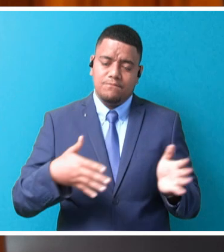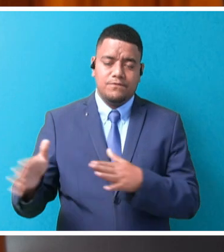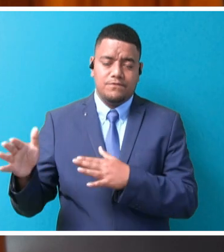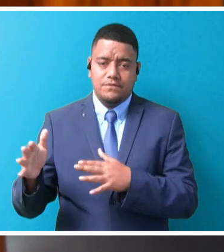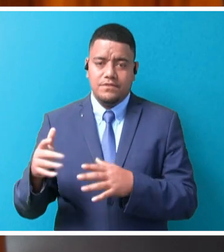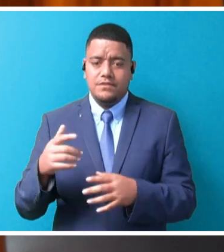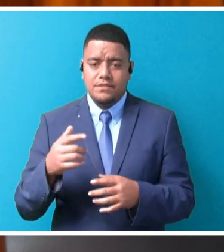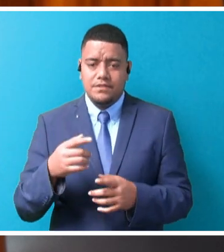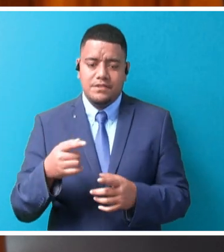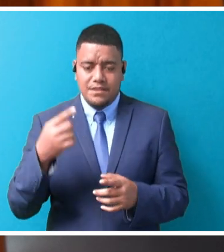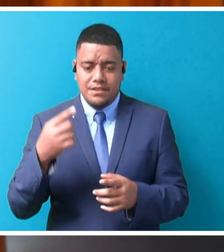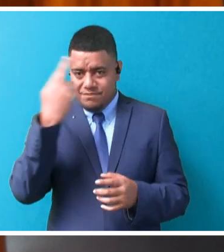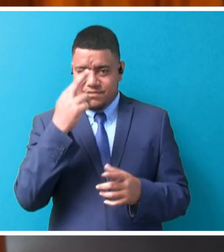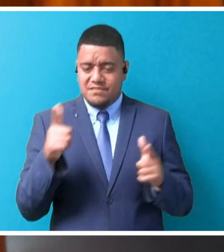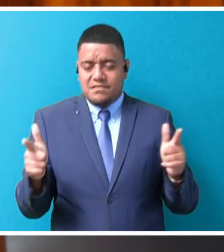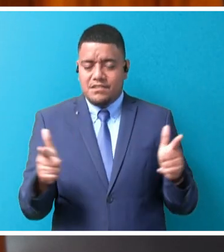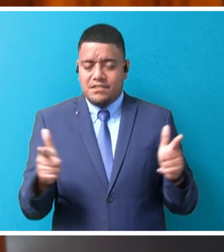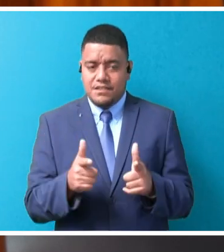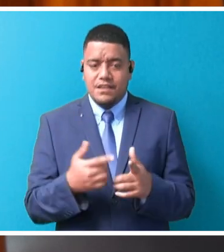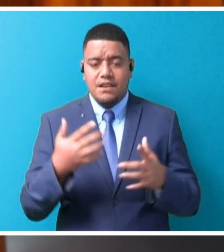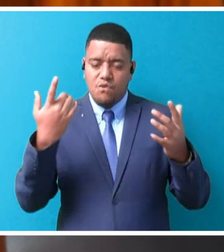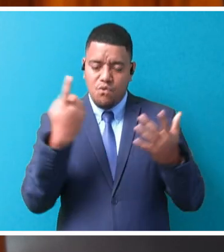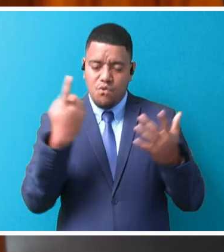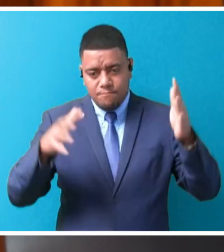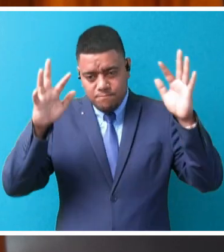from impacts of heavy rainfall and flooding.